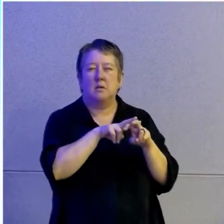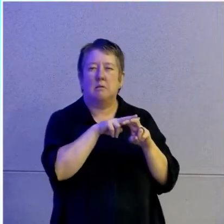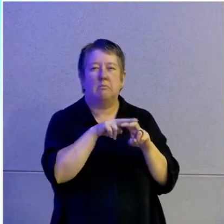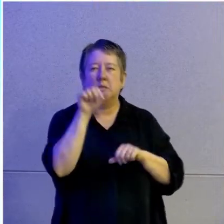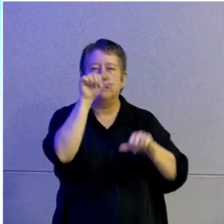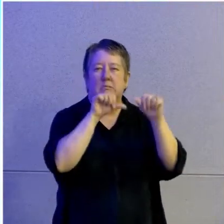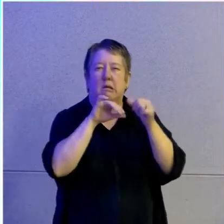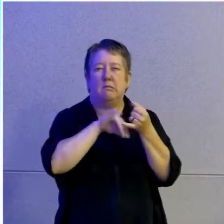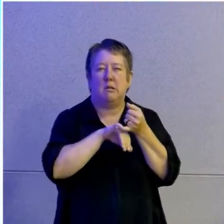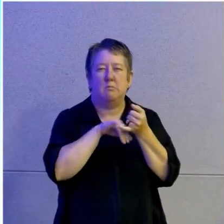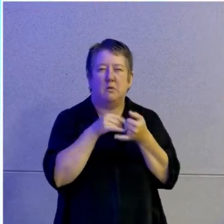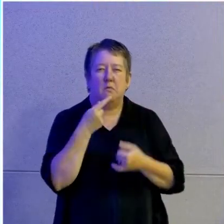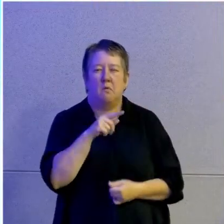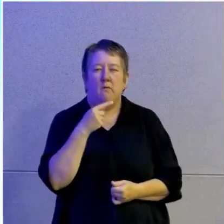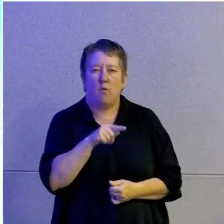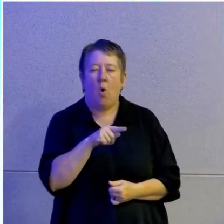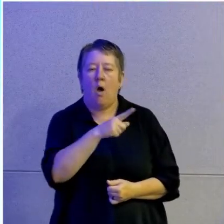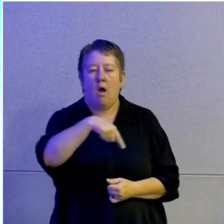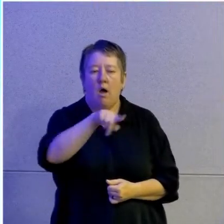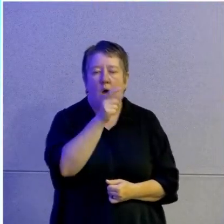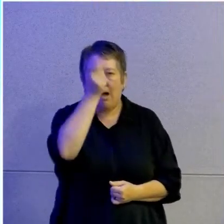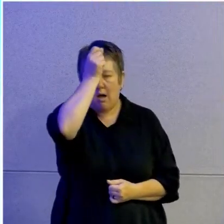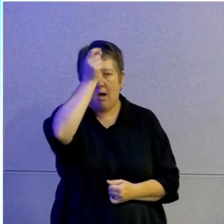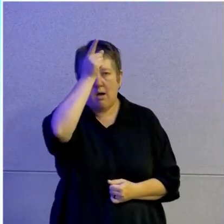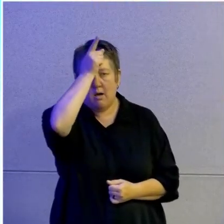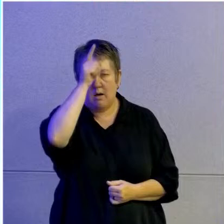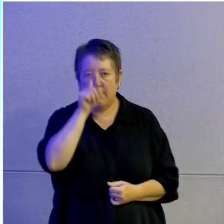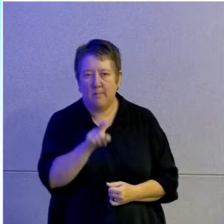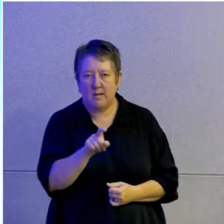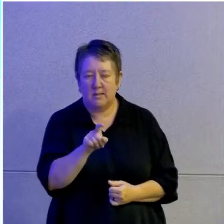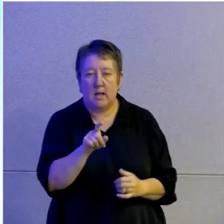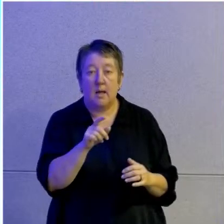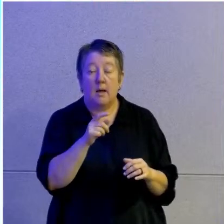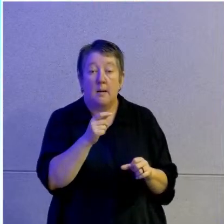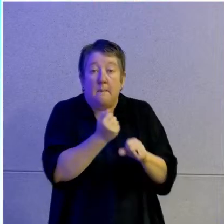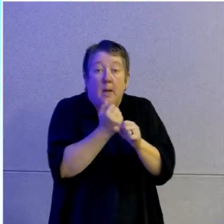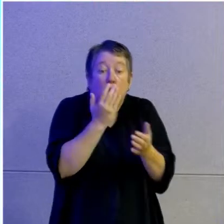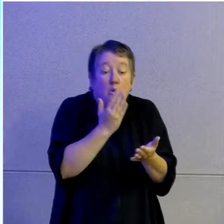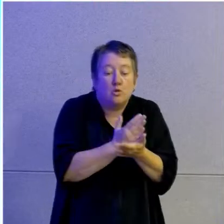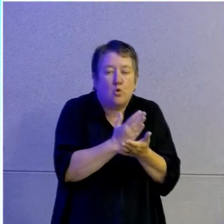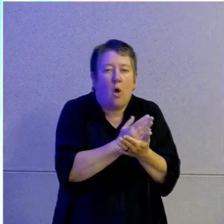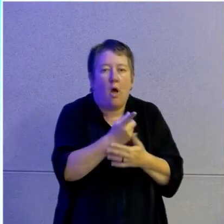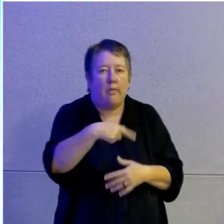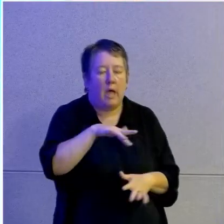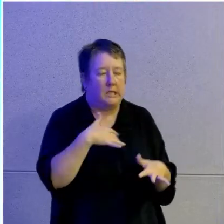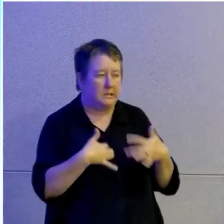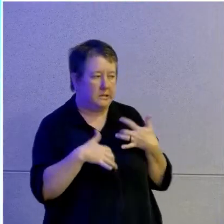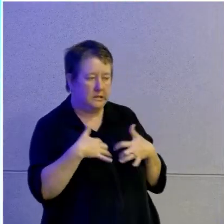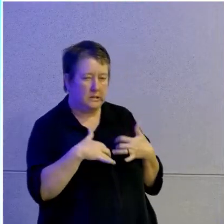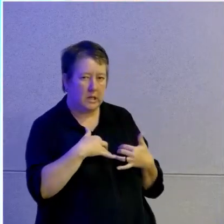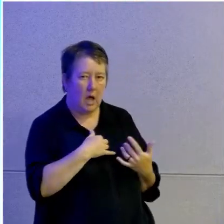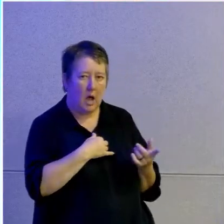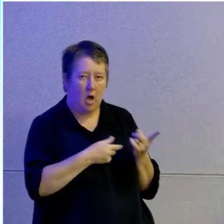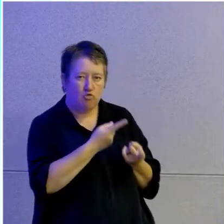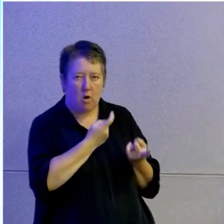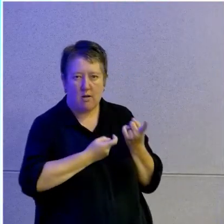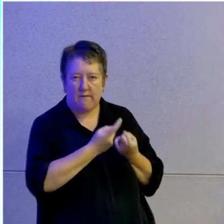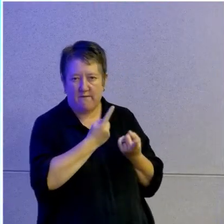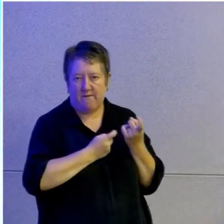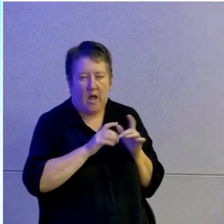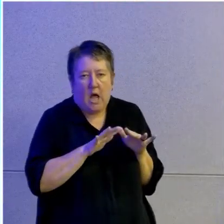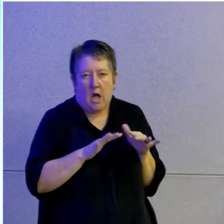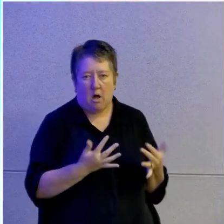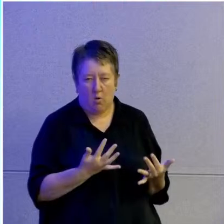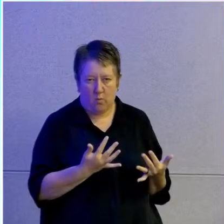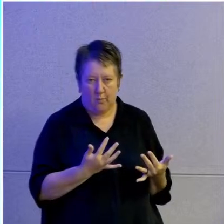science subjects. How do we make sure that we make it attractive? So working